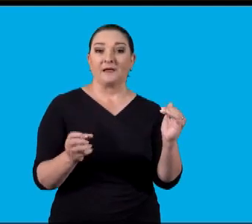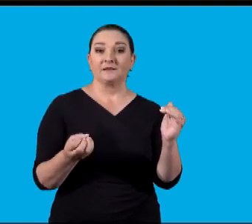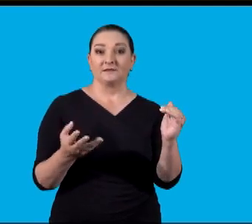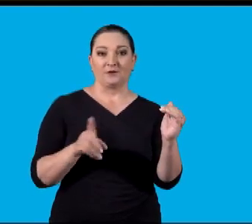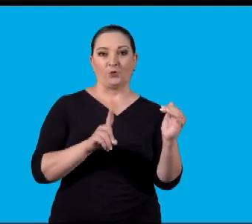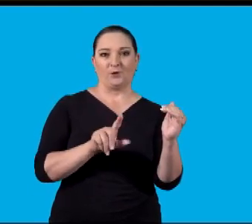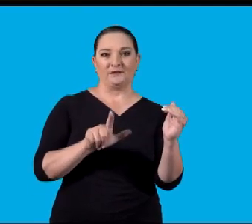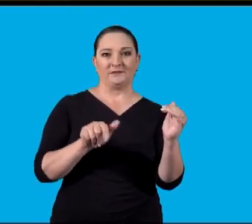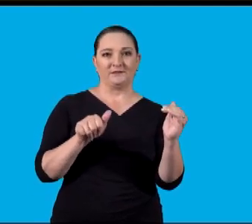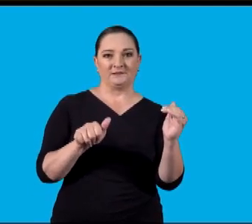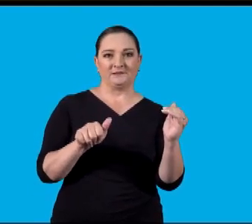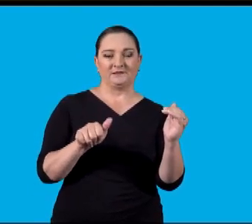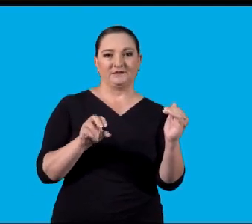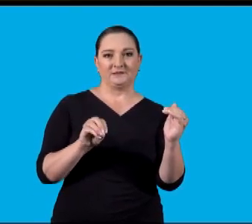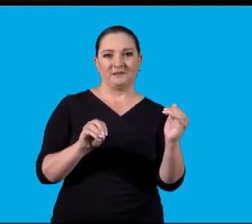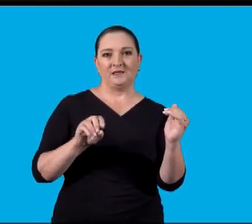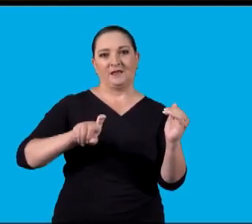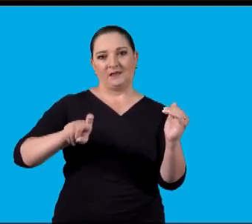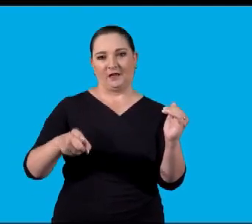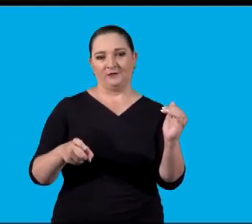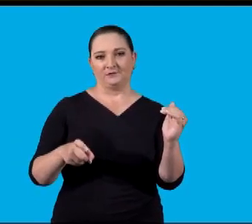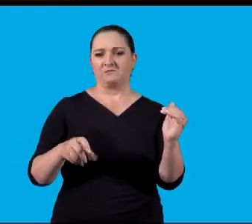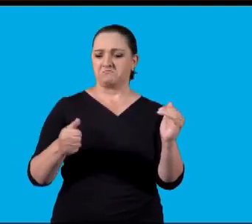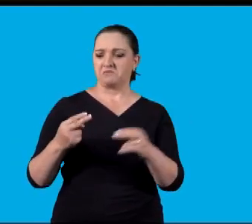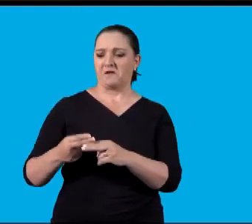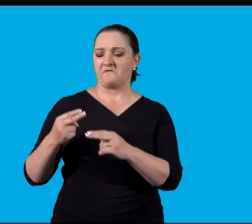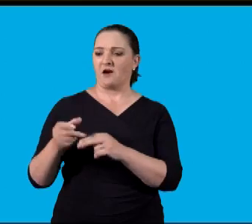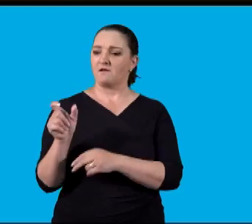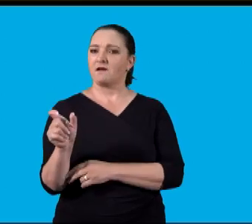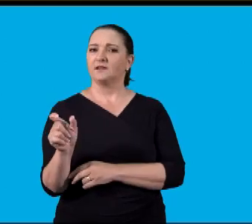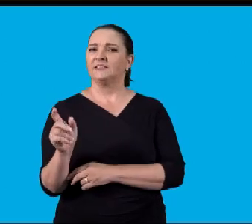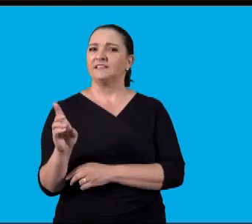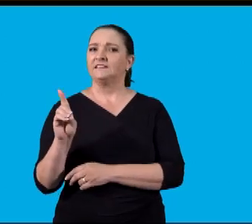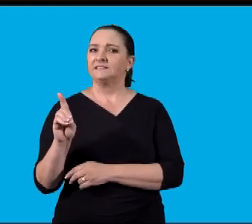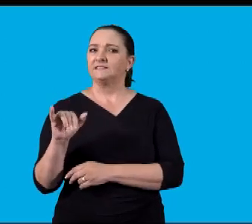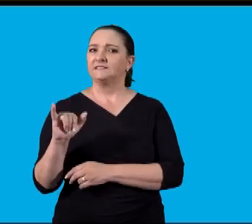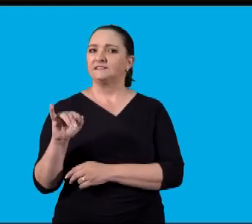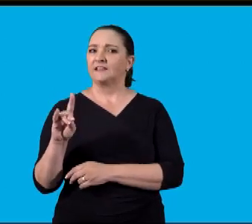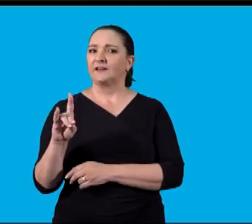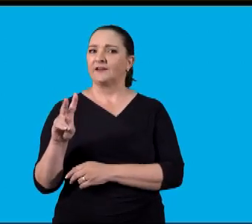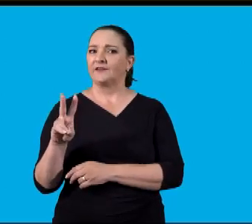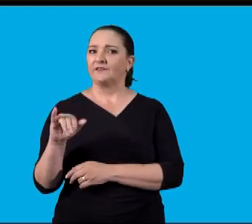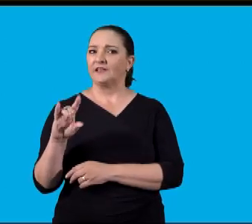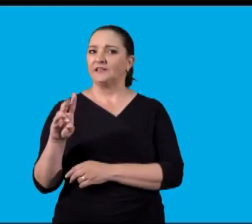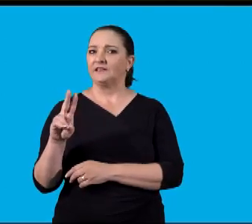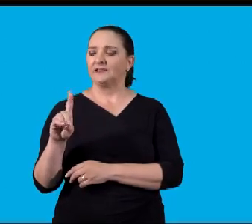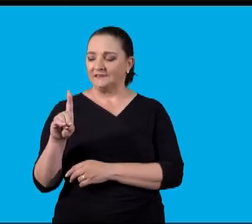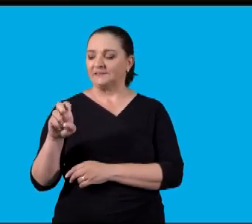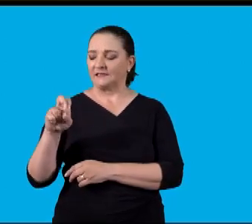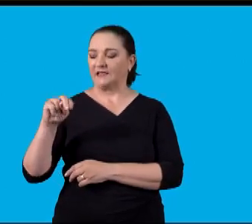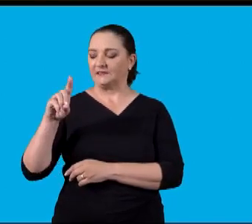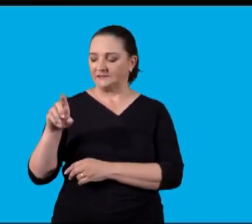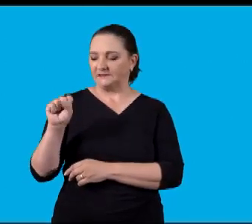1,760,000. And then I'll get my final amount for the dividends paid, which on